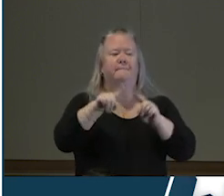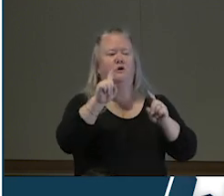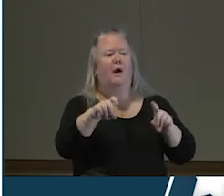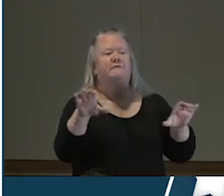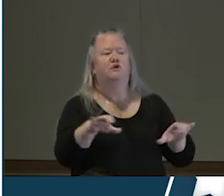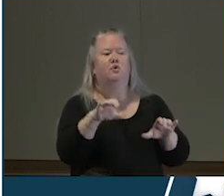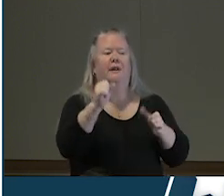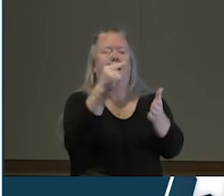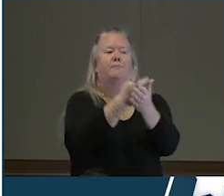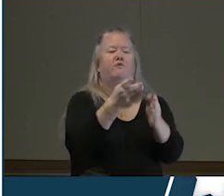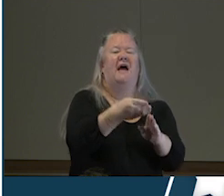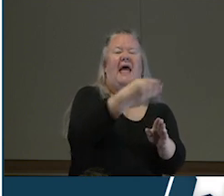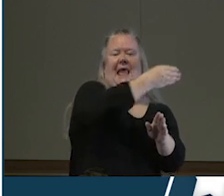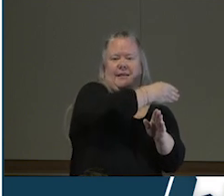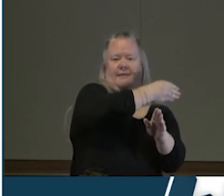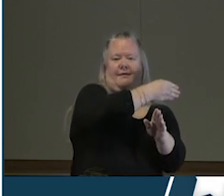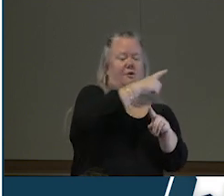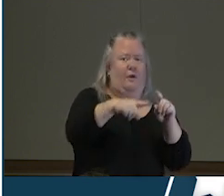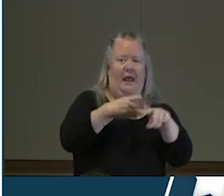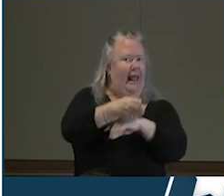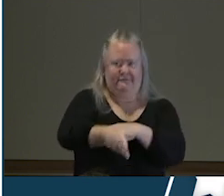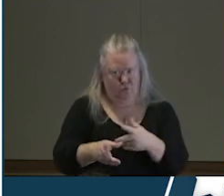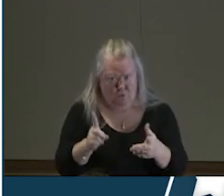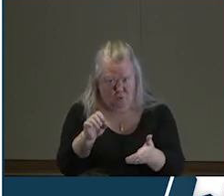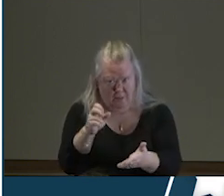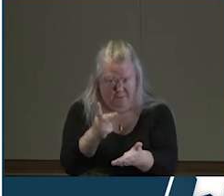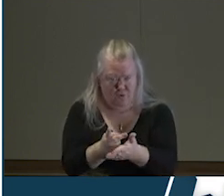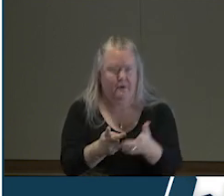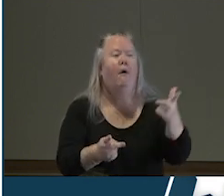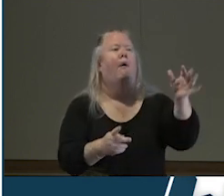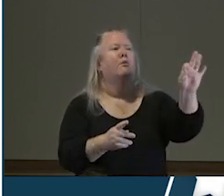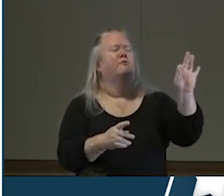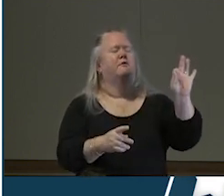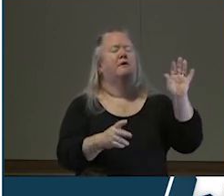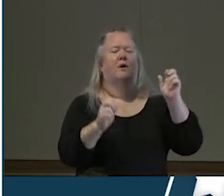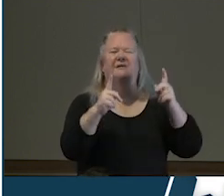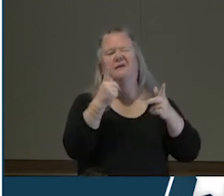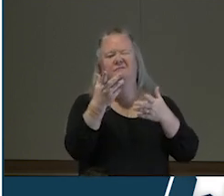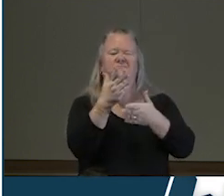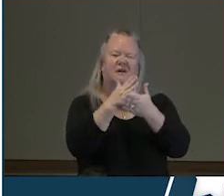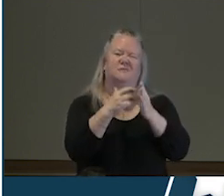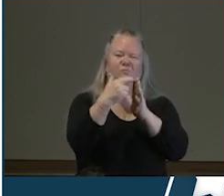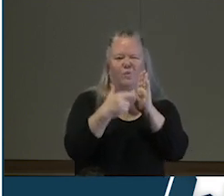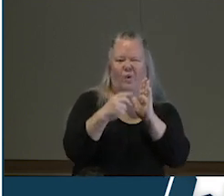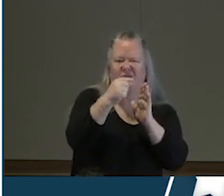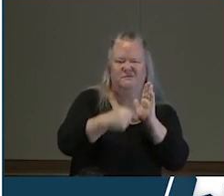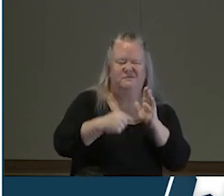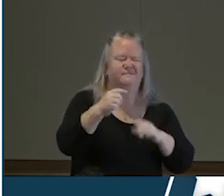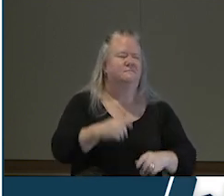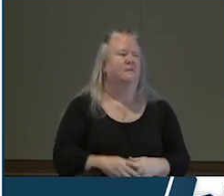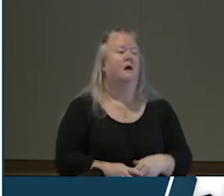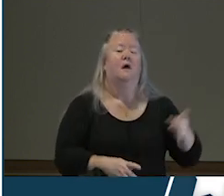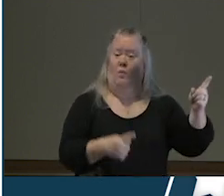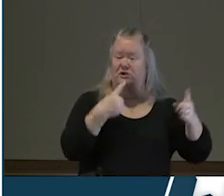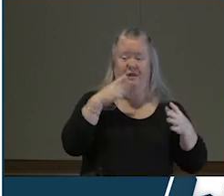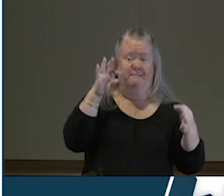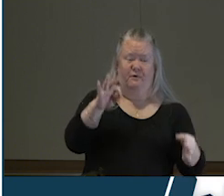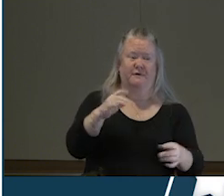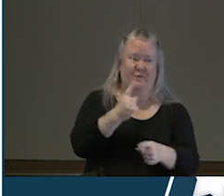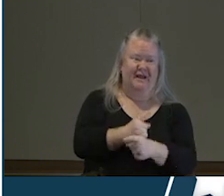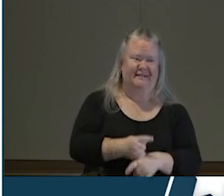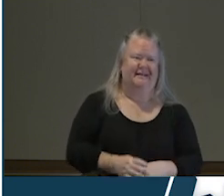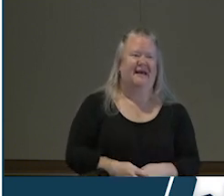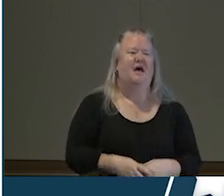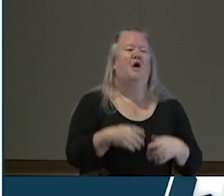to do it and get it approved ahead of time. You Right. can't afterwards do it. So Perfect. there's some nuances. Yeah. So what she said was perfect, right?